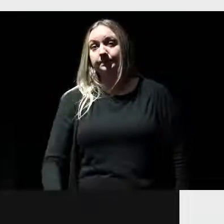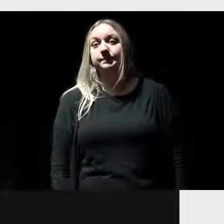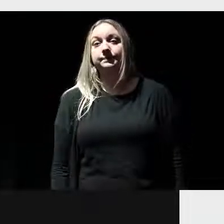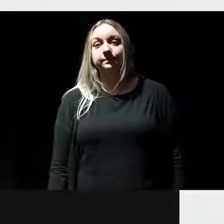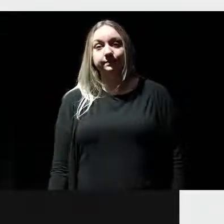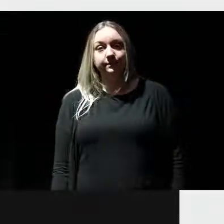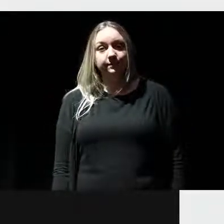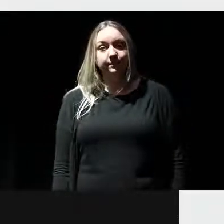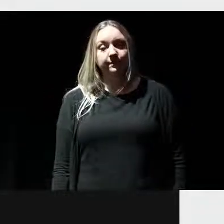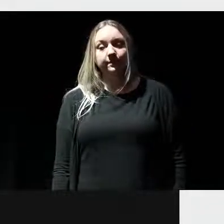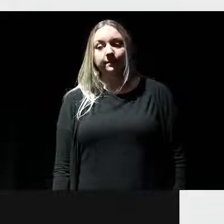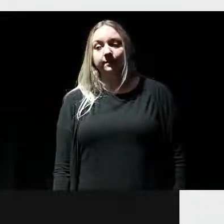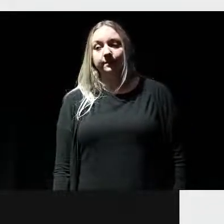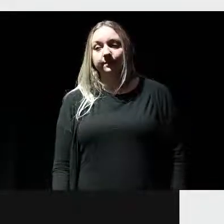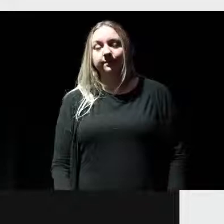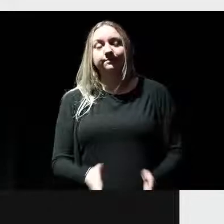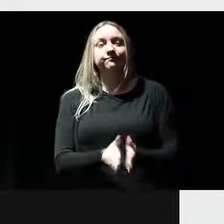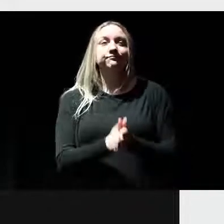I didn't.